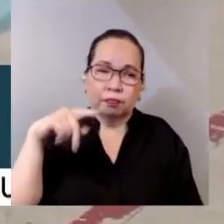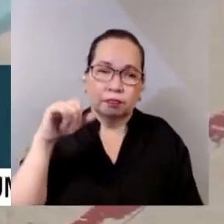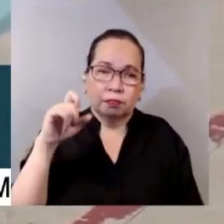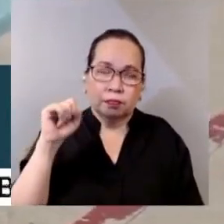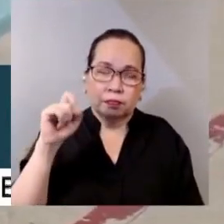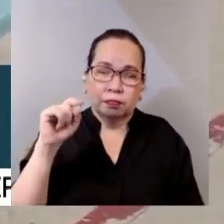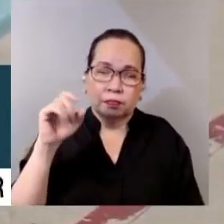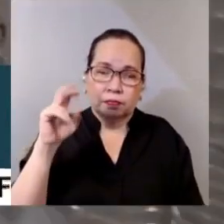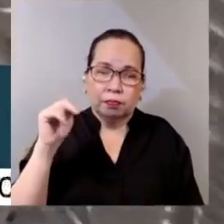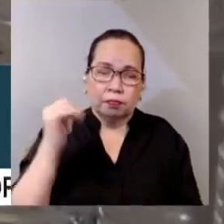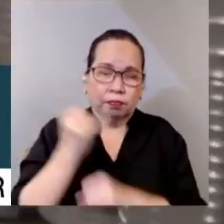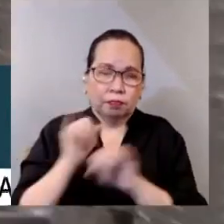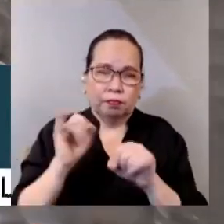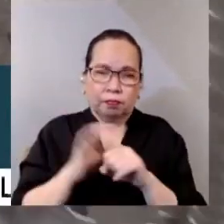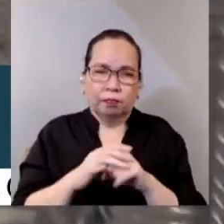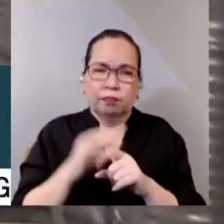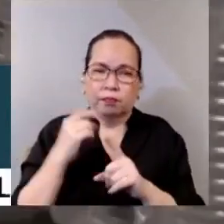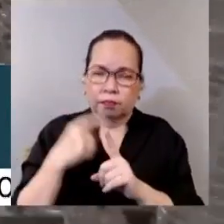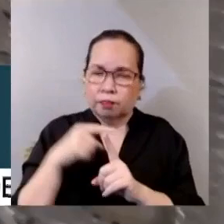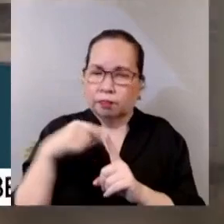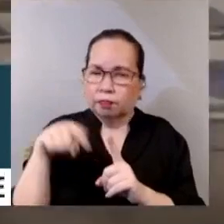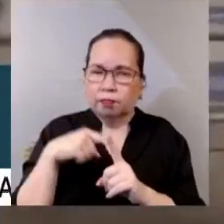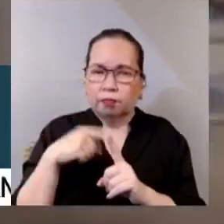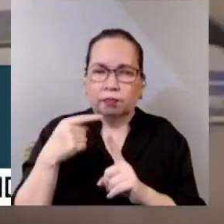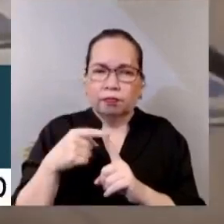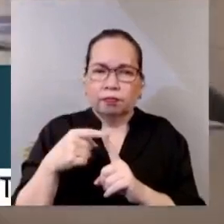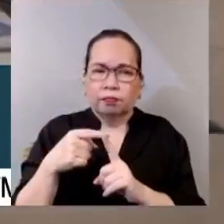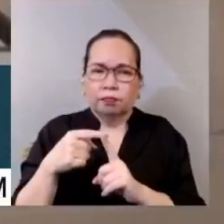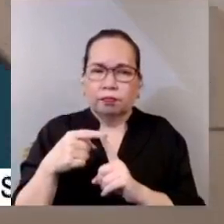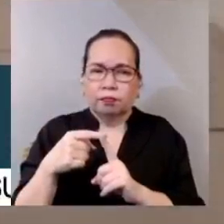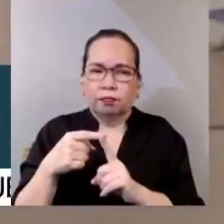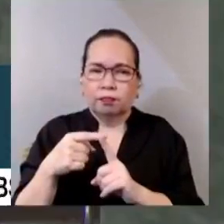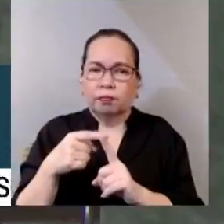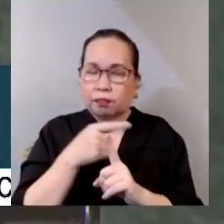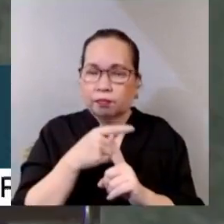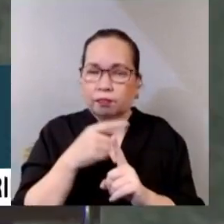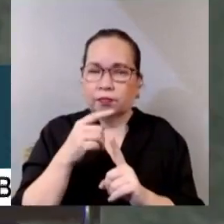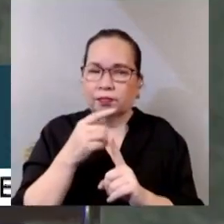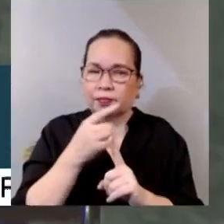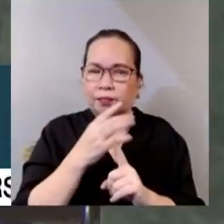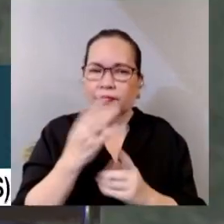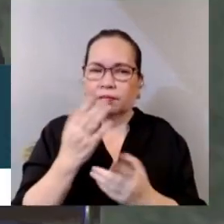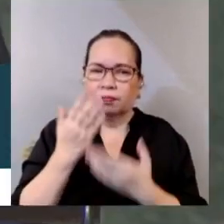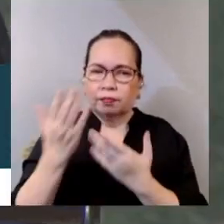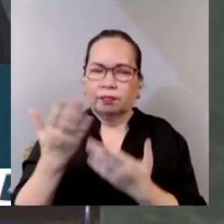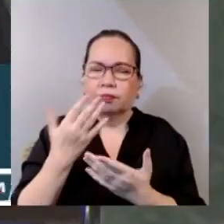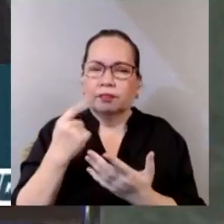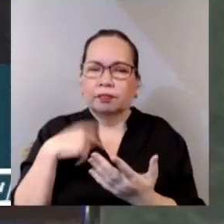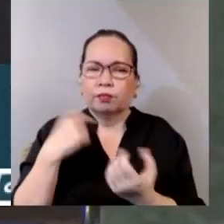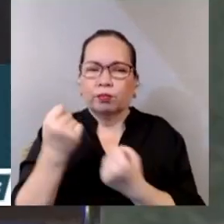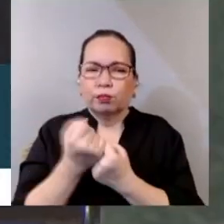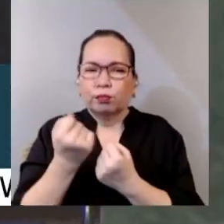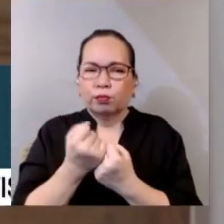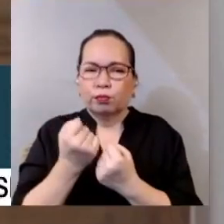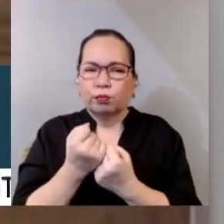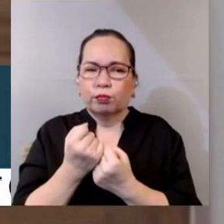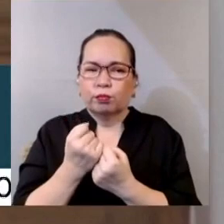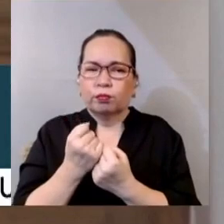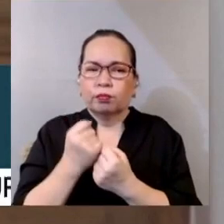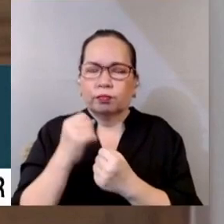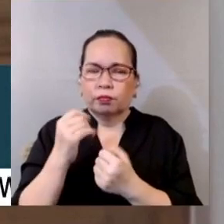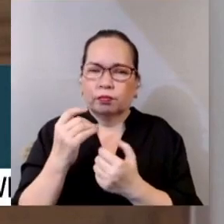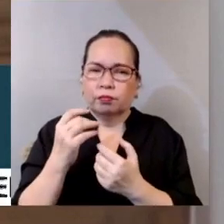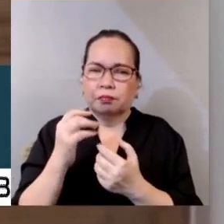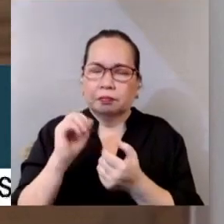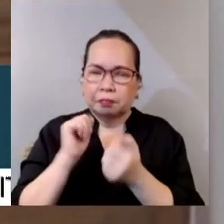getting nuclear weapons, a goal that Netanyahu again suggested is best achieved through supporting regime change in Tehran, which